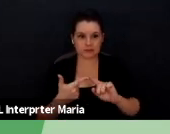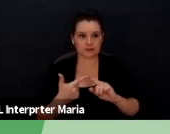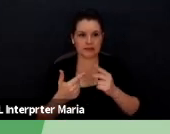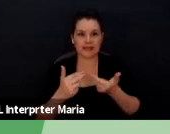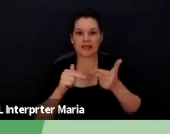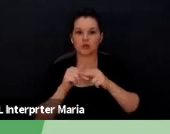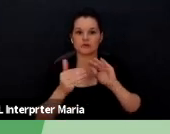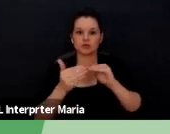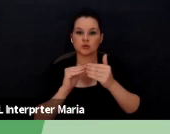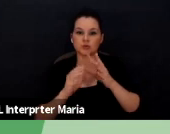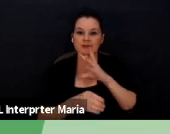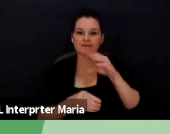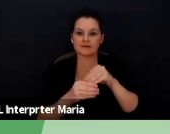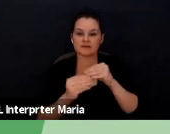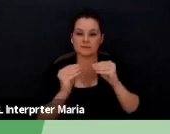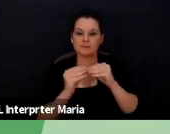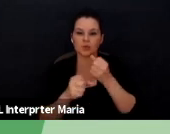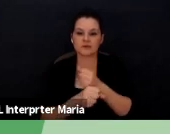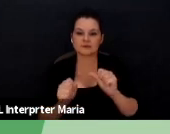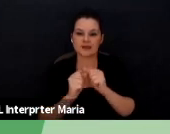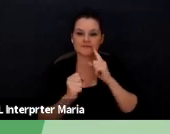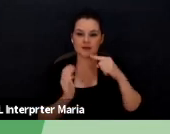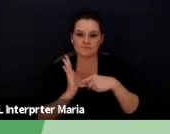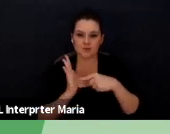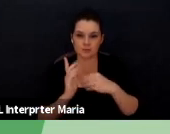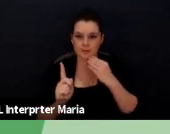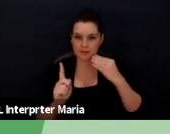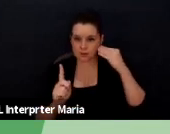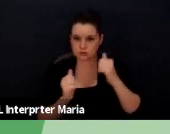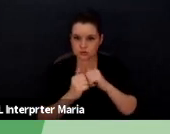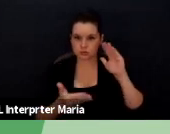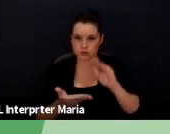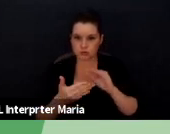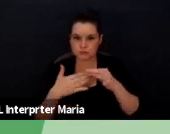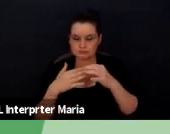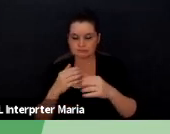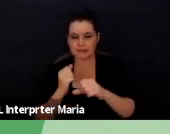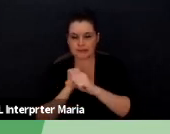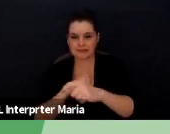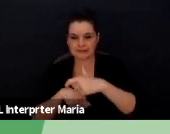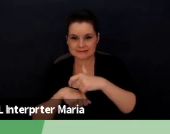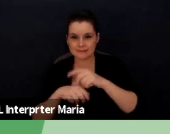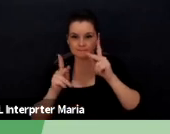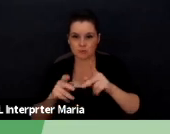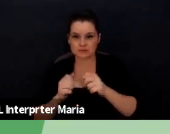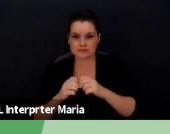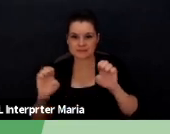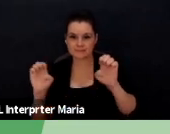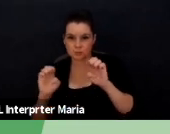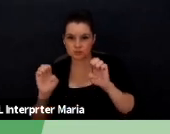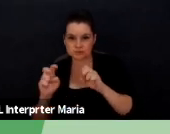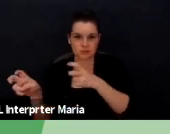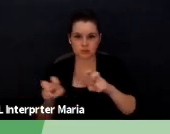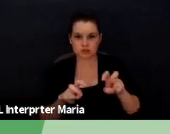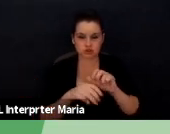community investment in more safe and affordable housing to reduce the length of time someone needs to stay in emergency and transitional